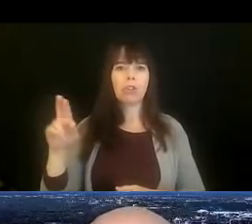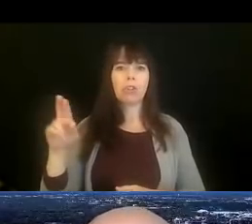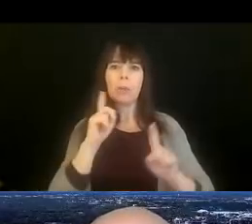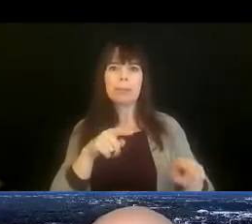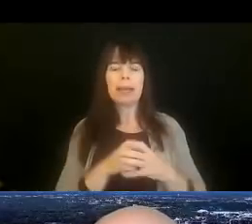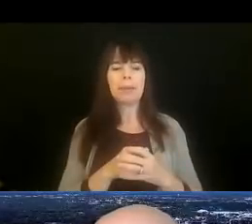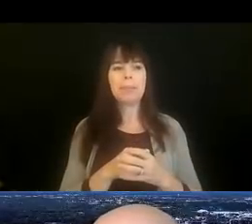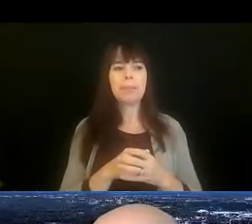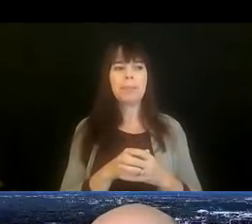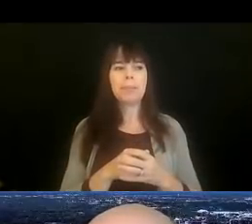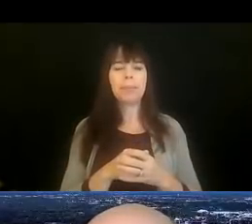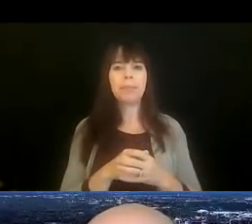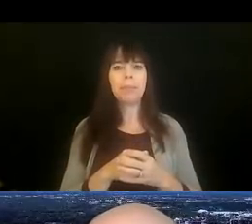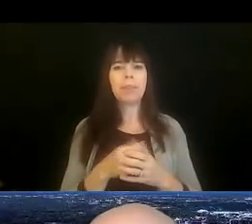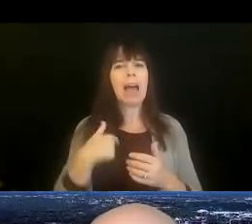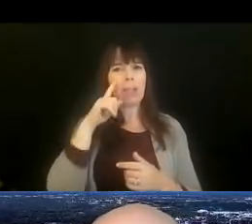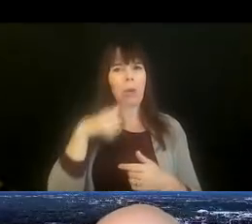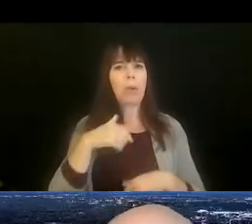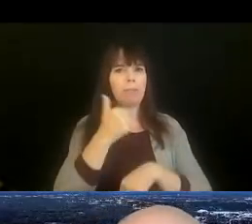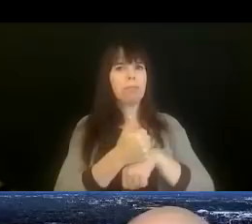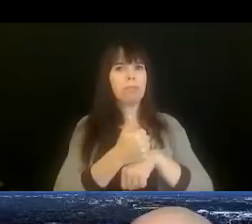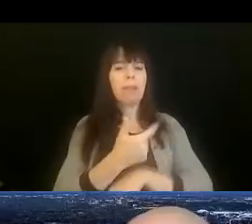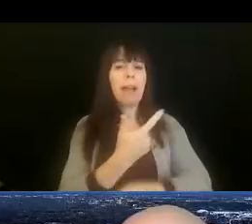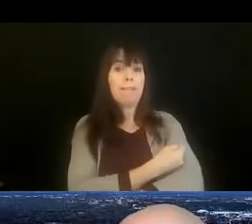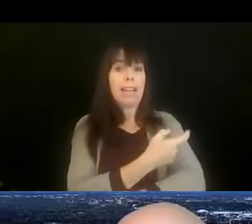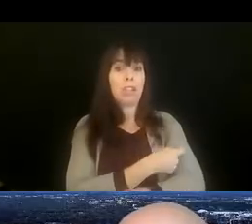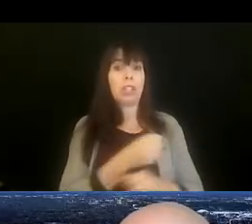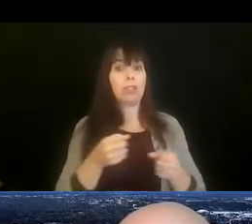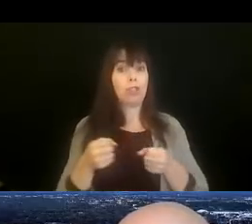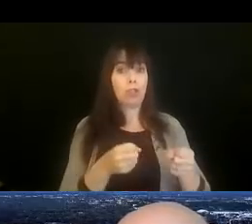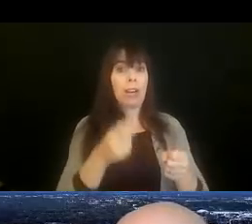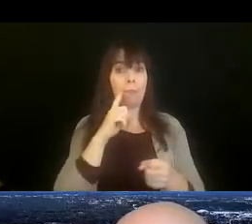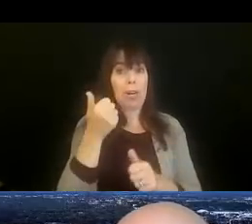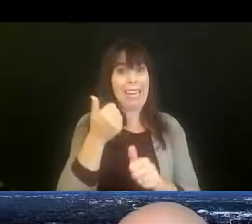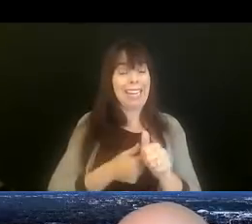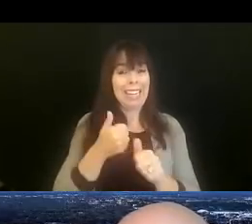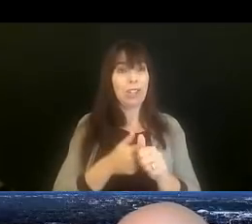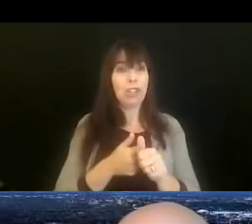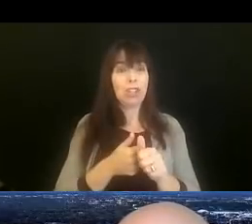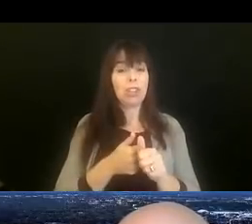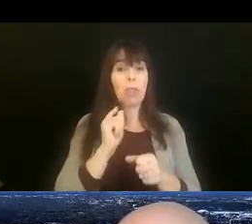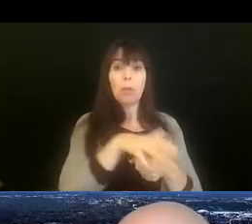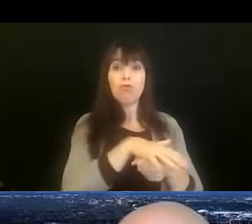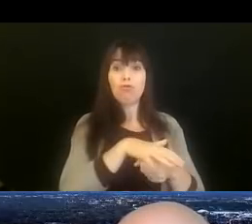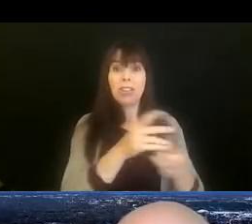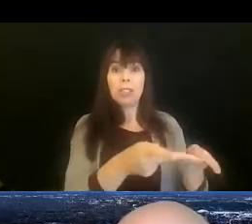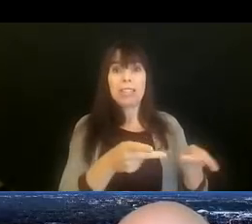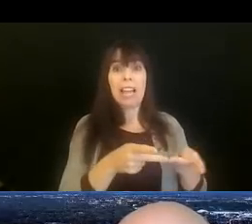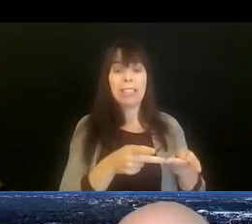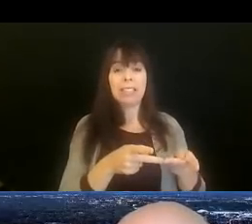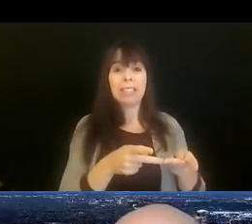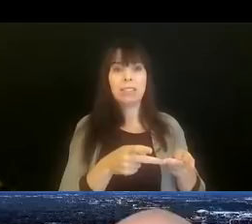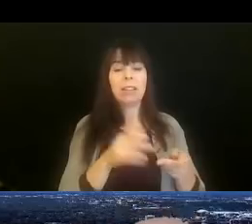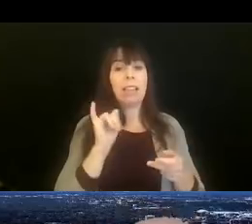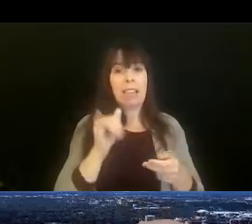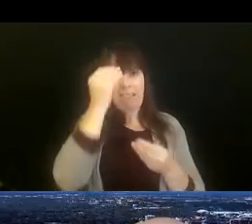we have put in place a vaccination strategy at each of those regional sites. That